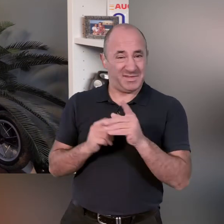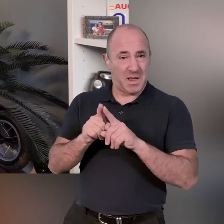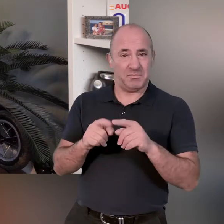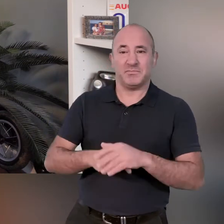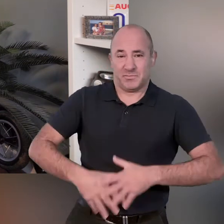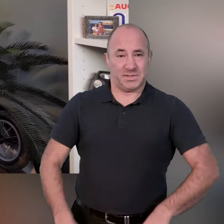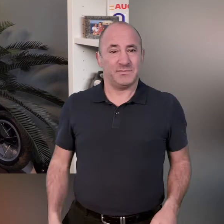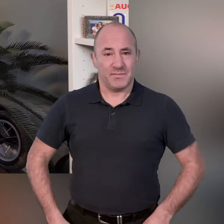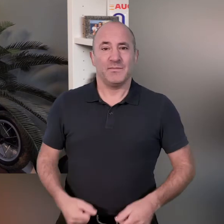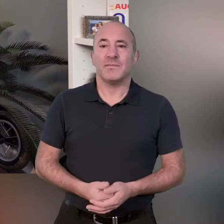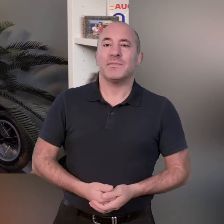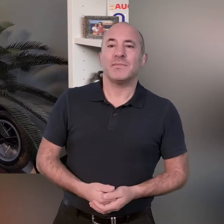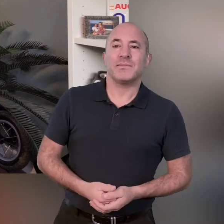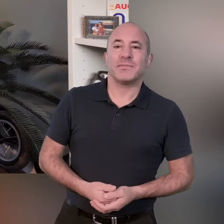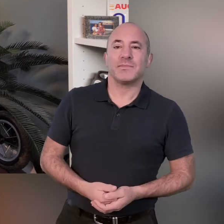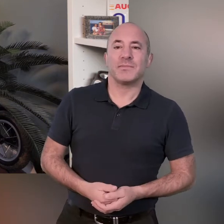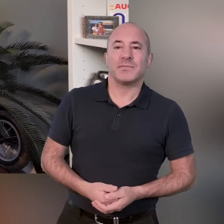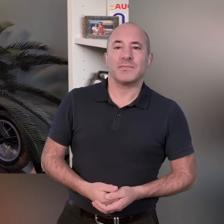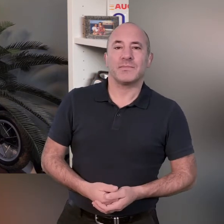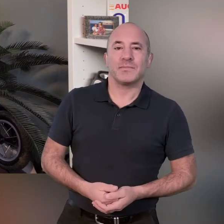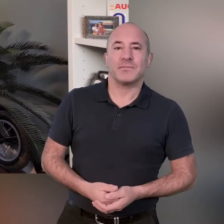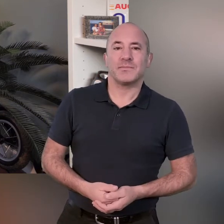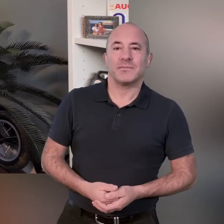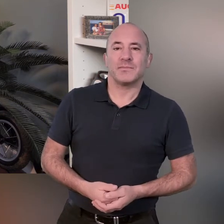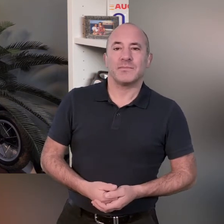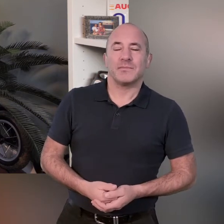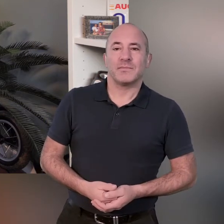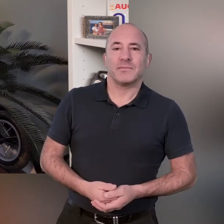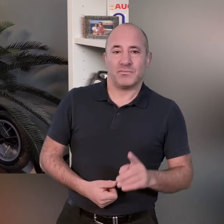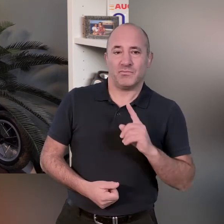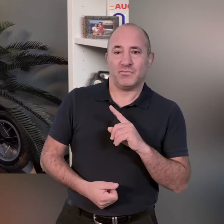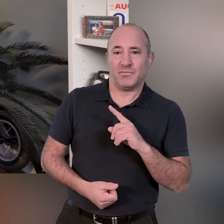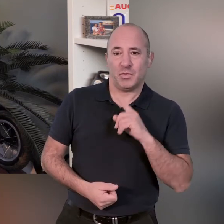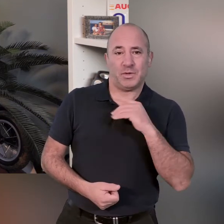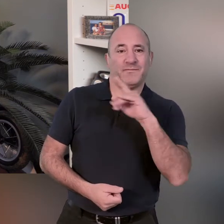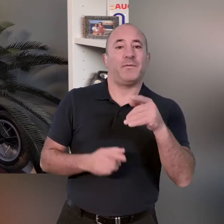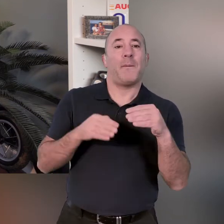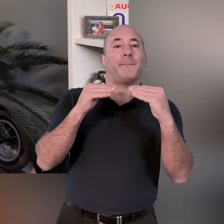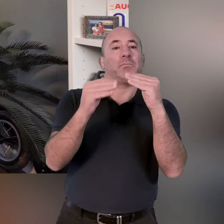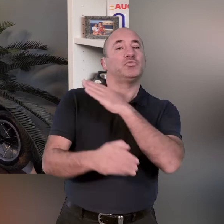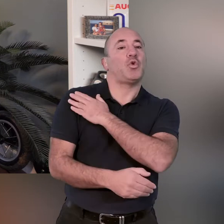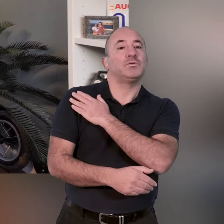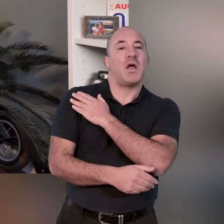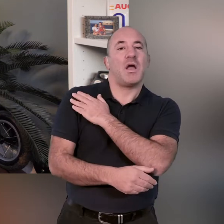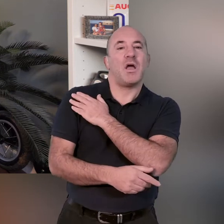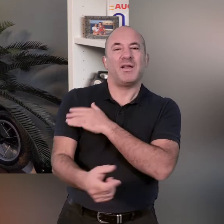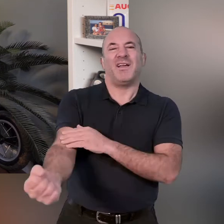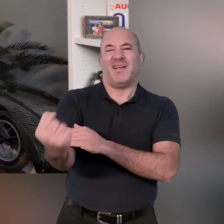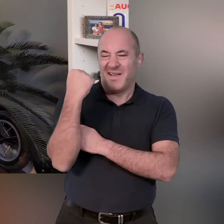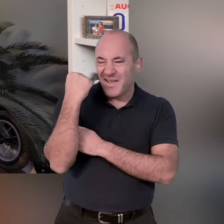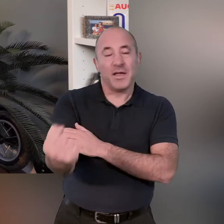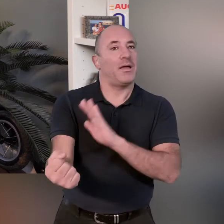starting with the arms by your side again, and then we're going to raise that arm up, straight arm up in front of you, up to shoulder height. So instead of bending it out like the